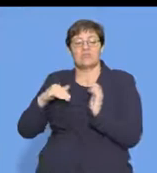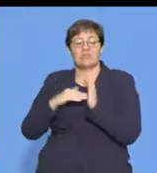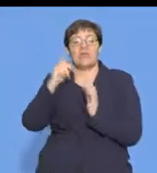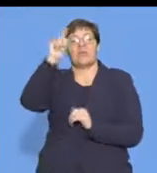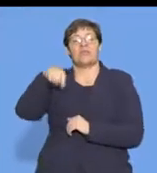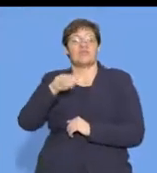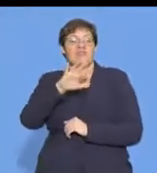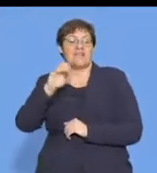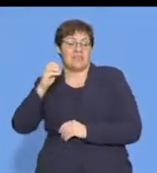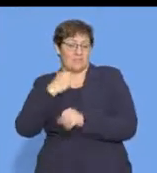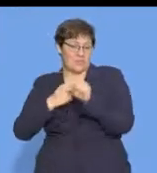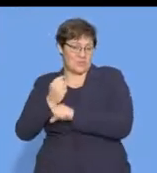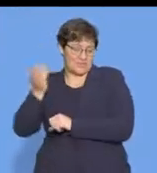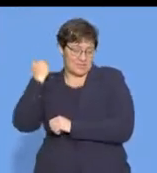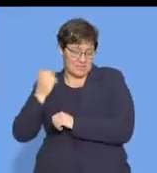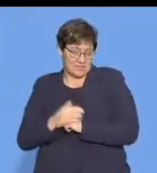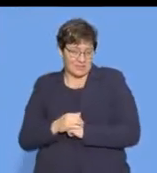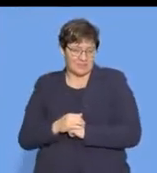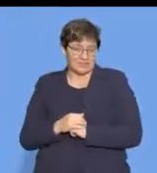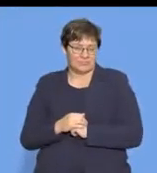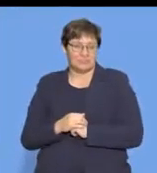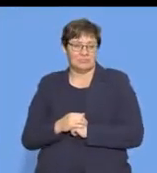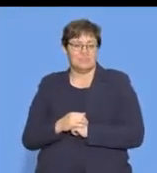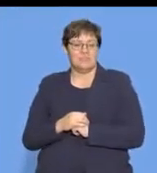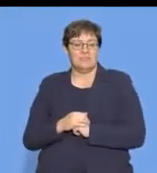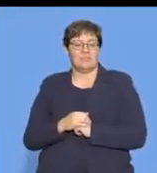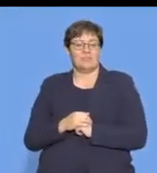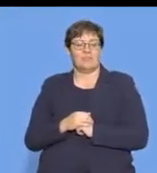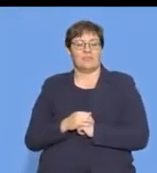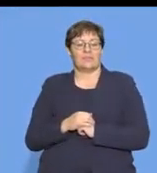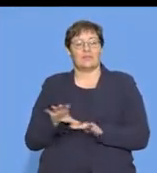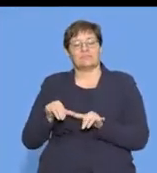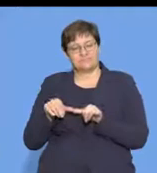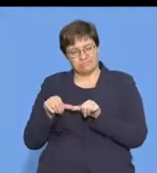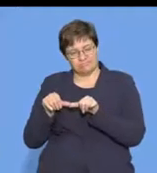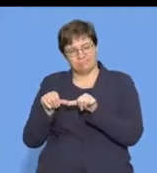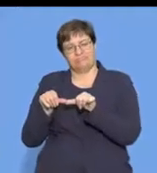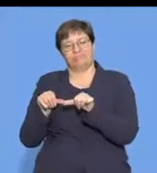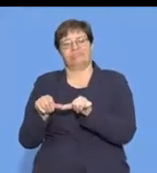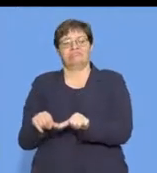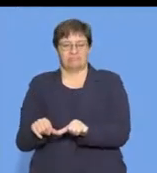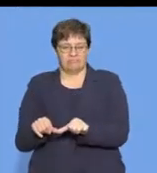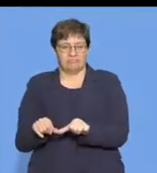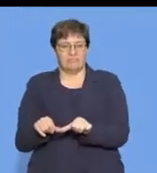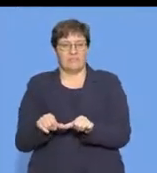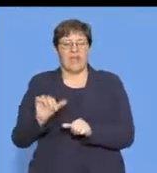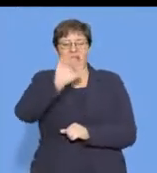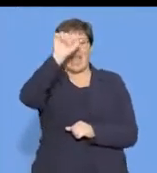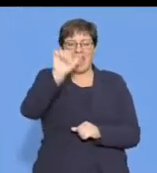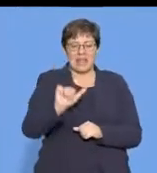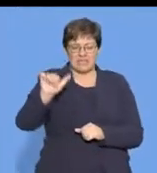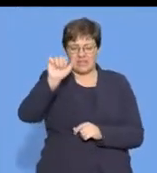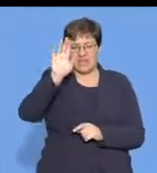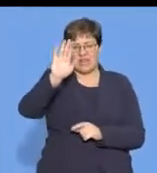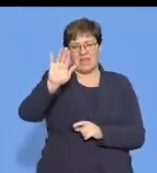1,500 years ago, and then carried on through Asia and moved